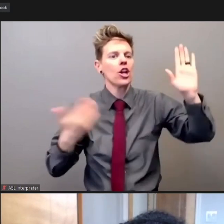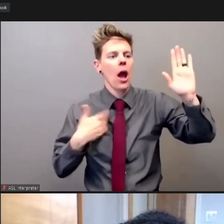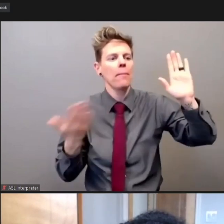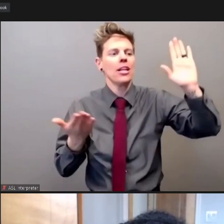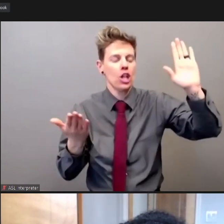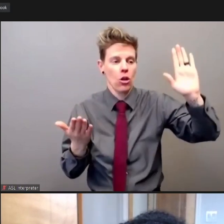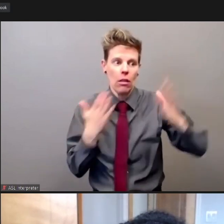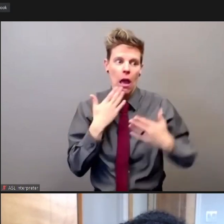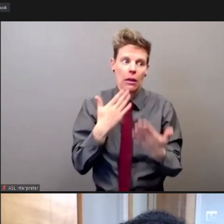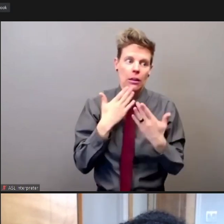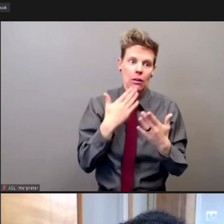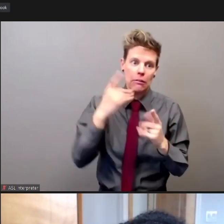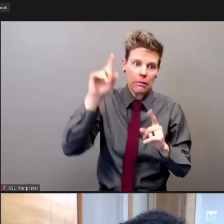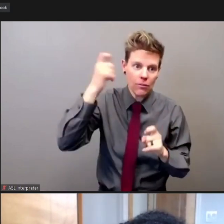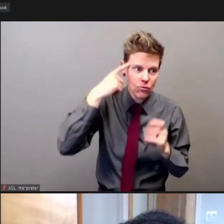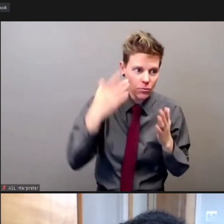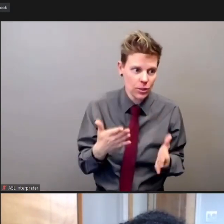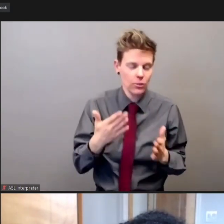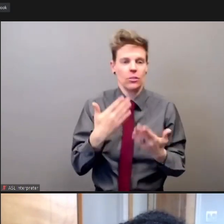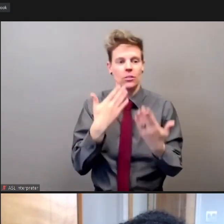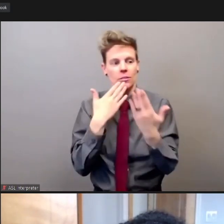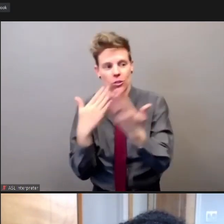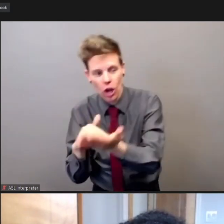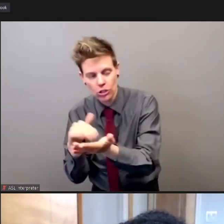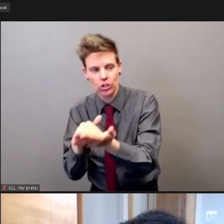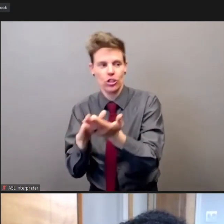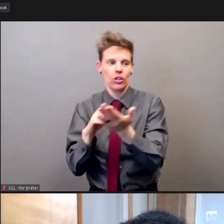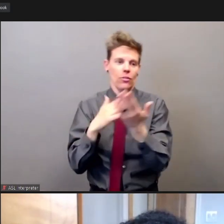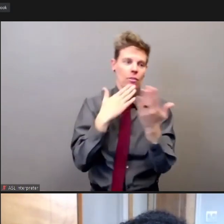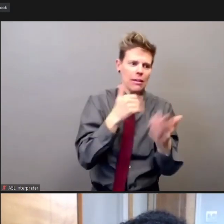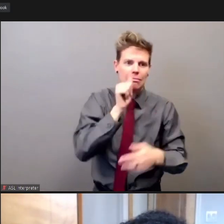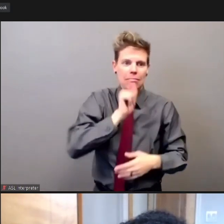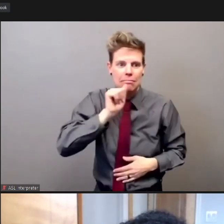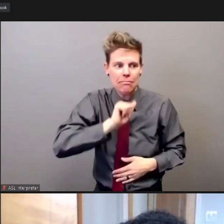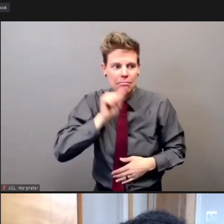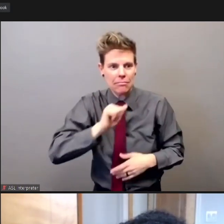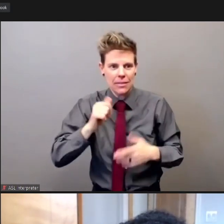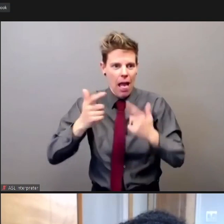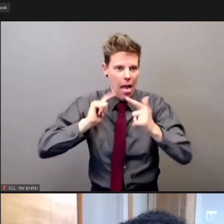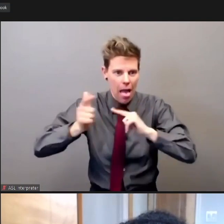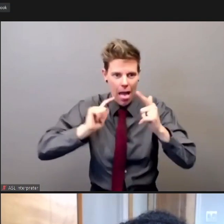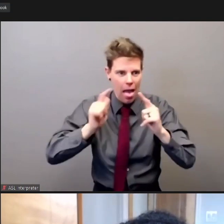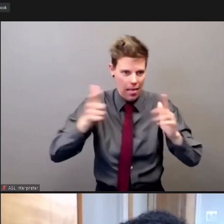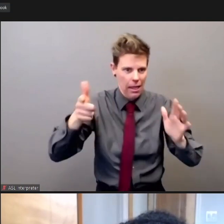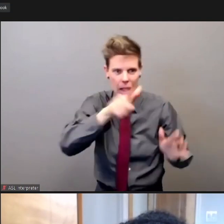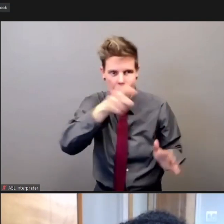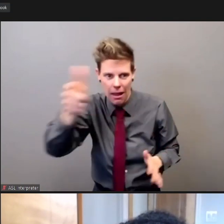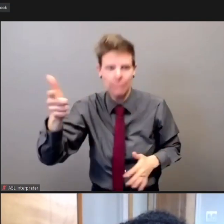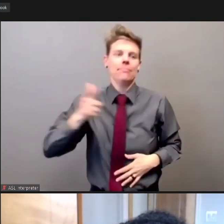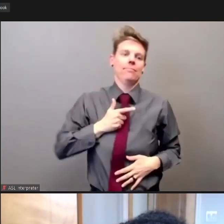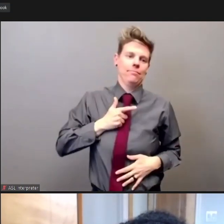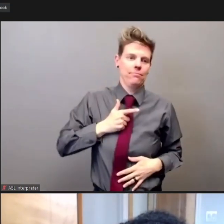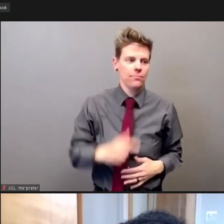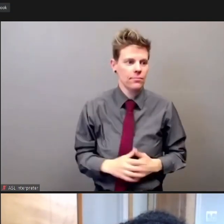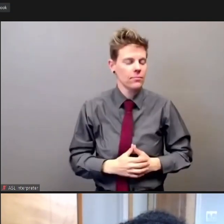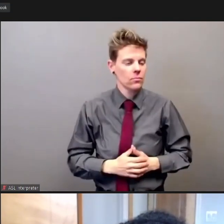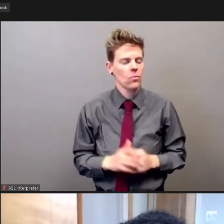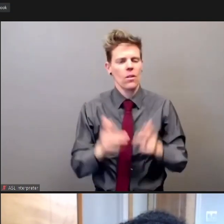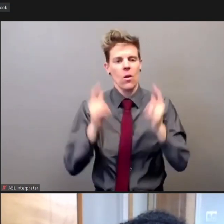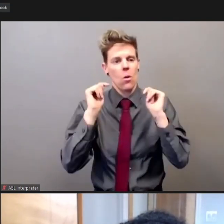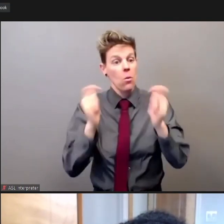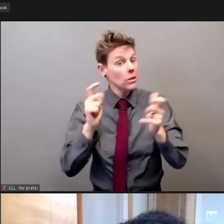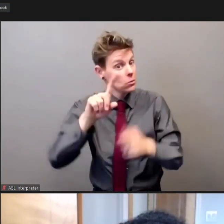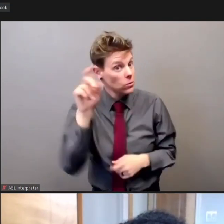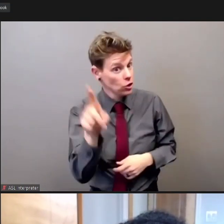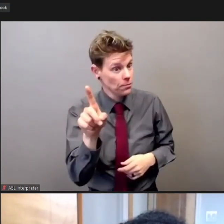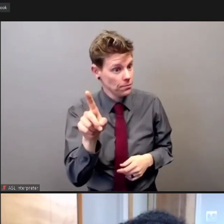Governor, doctors, Nora. Appreciate you for the patience and everything. Just a couple quick questions here. The first one should be quick. Wanted to get an